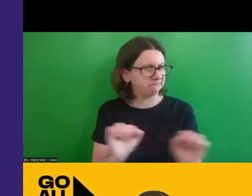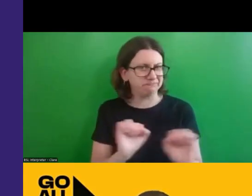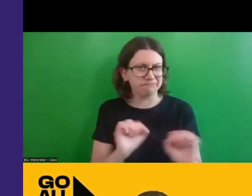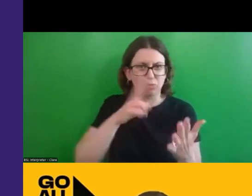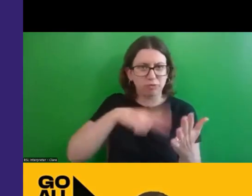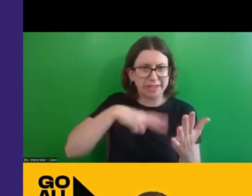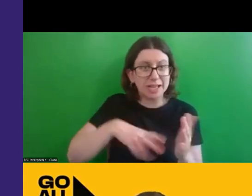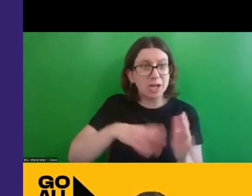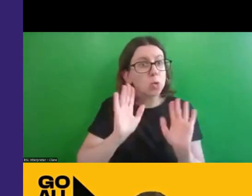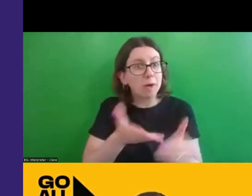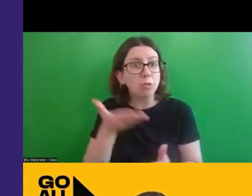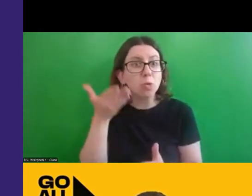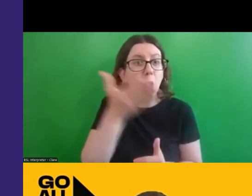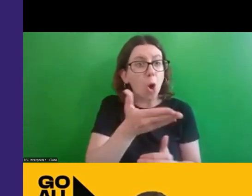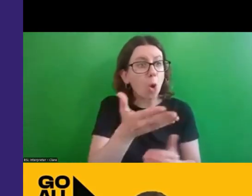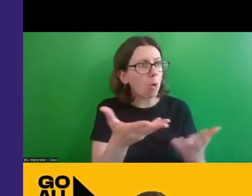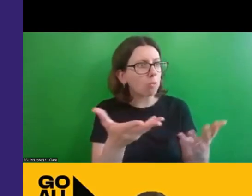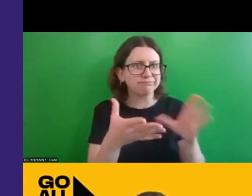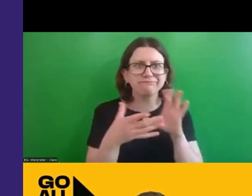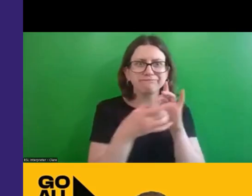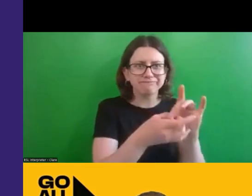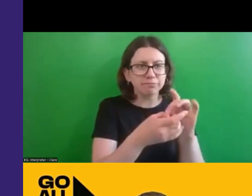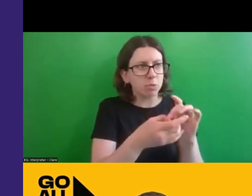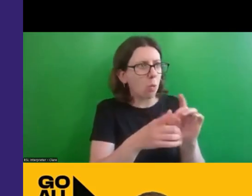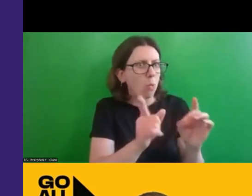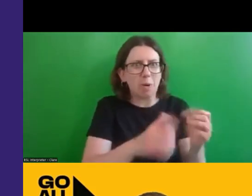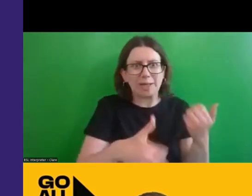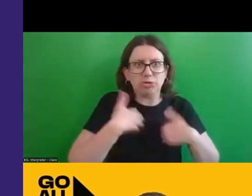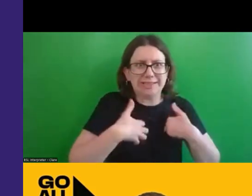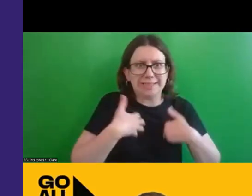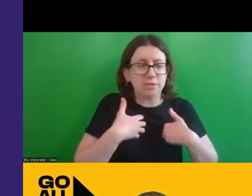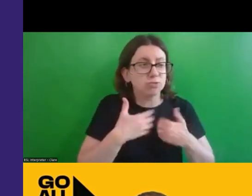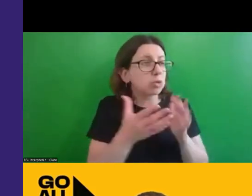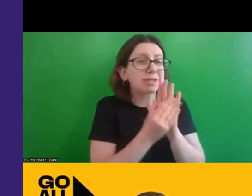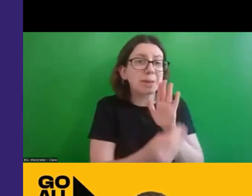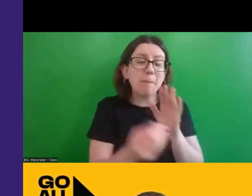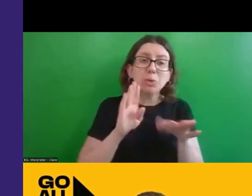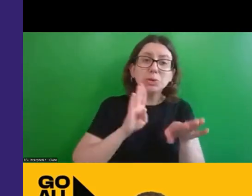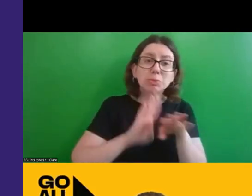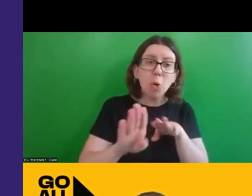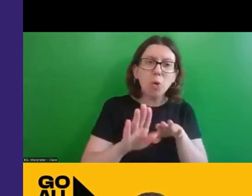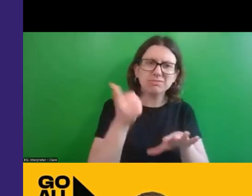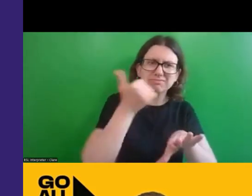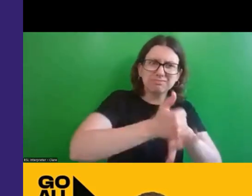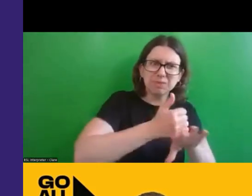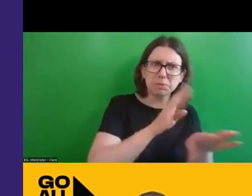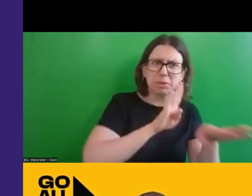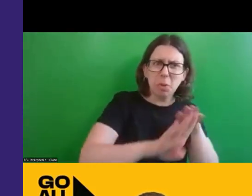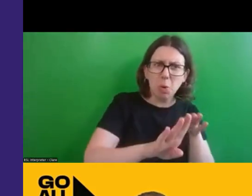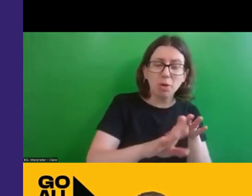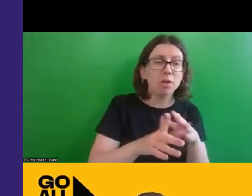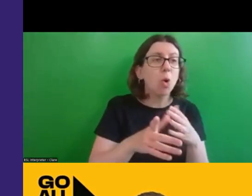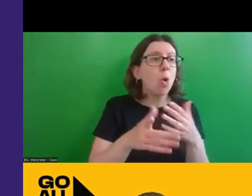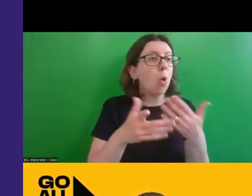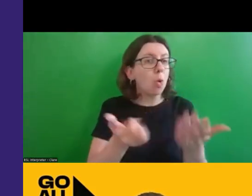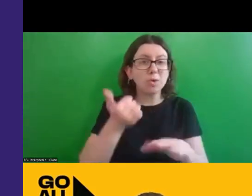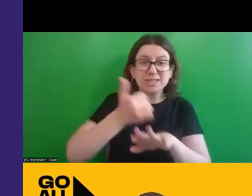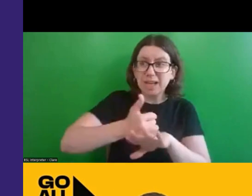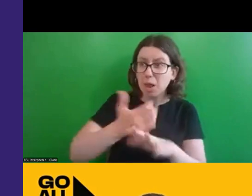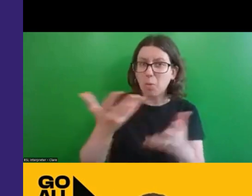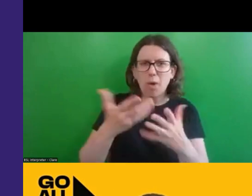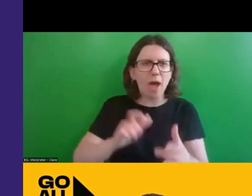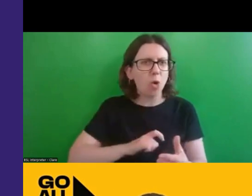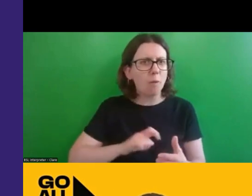in. So in that case, sport and what they're doing, put it somewhere where they're comfortable and confident, so they're more likely to listen to a new